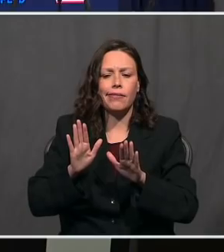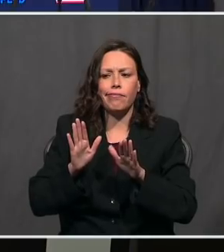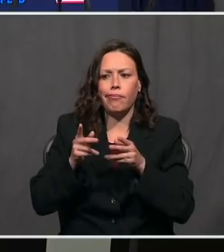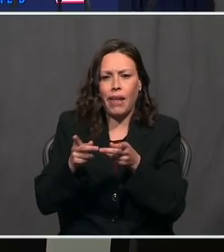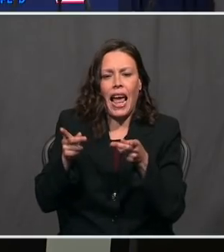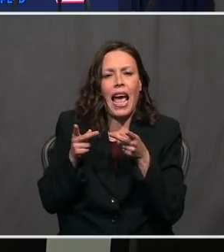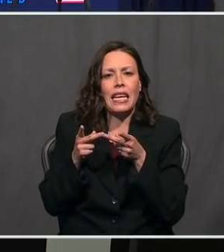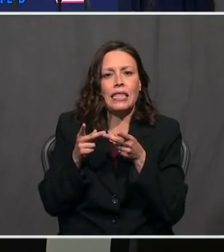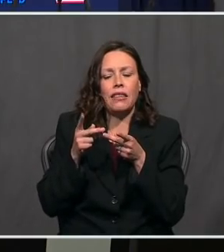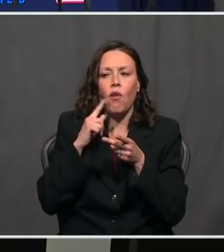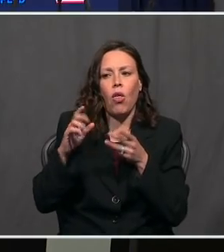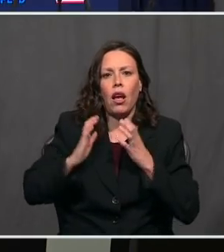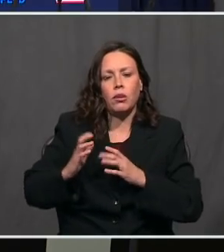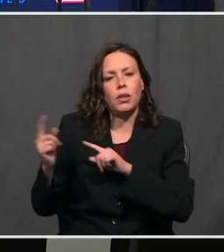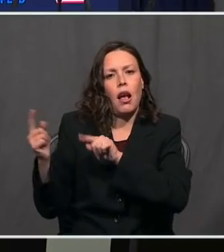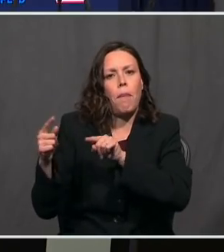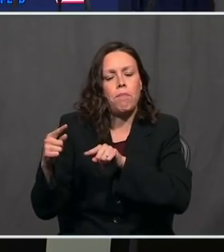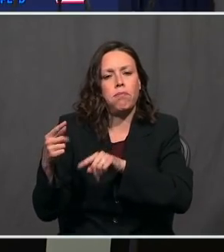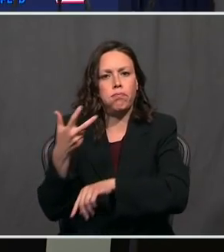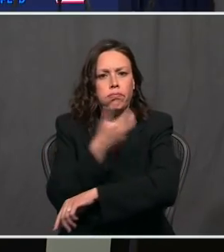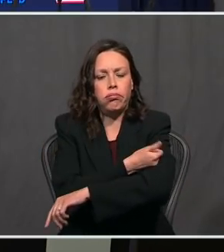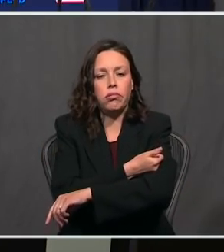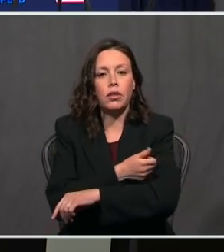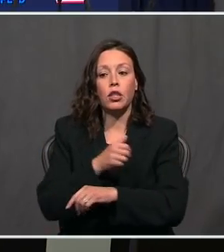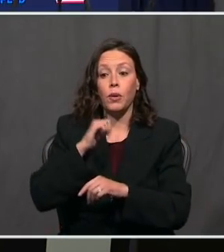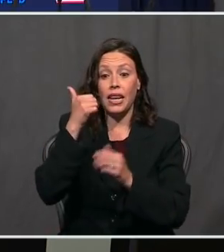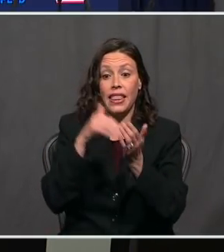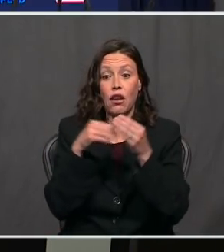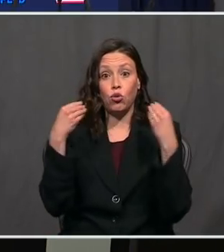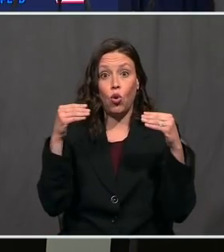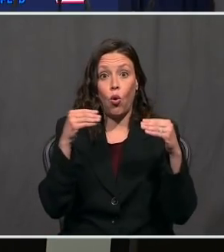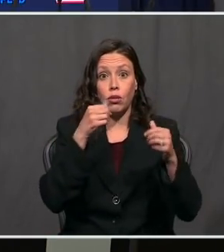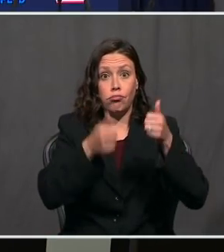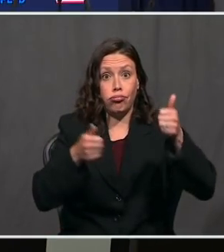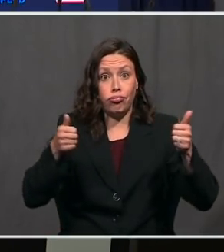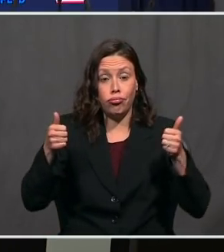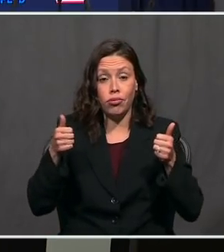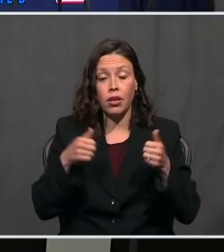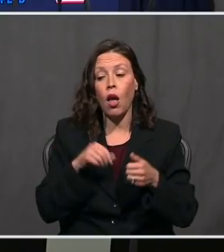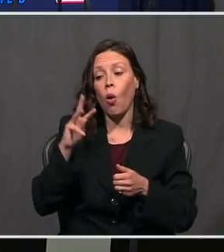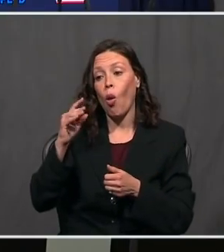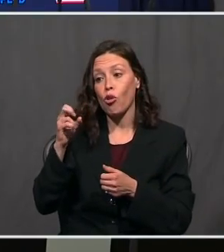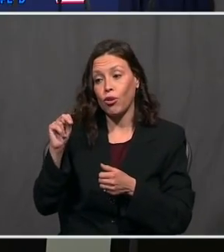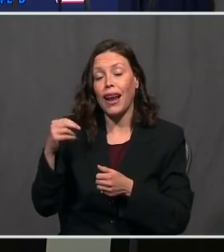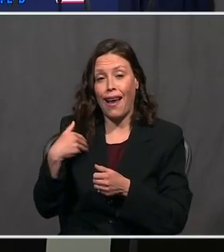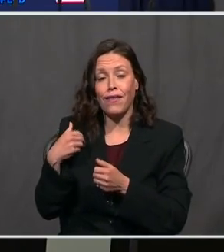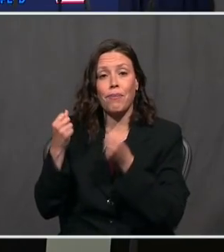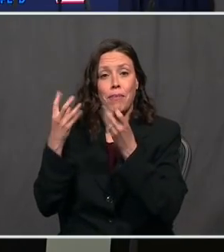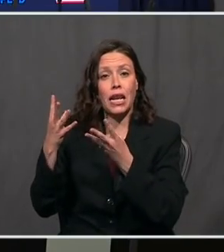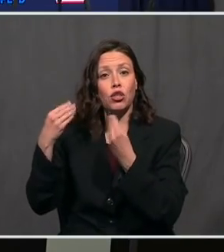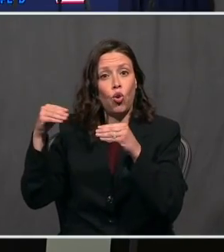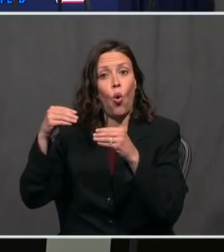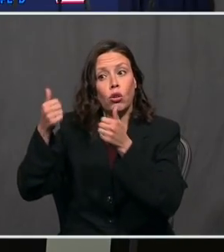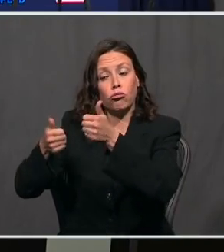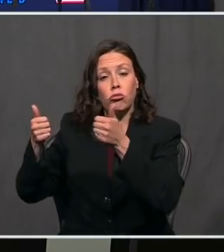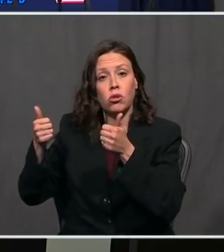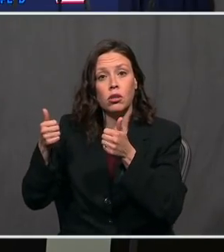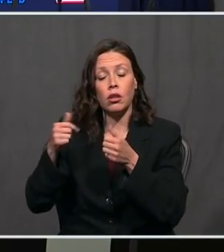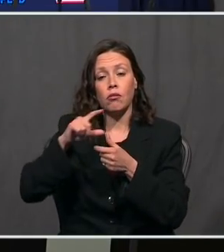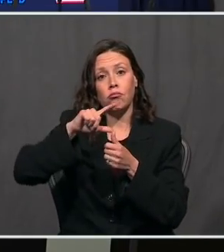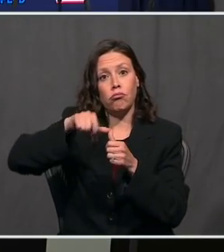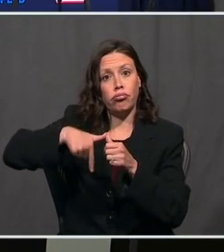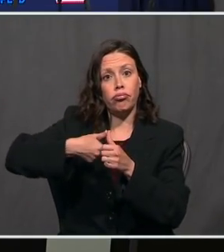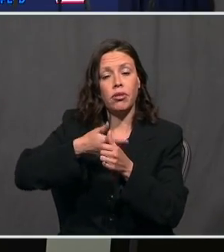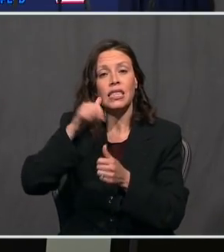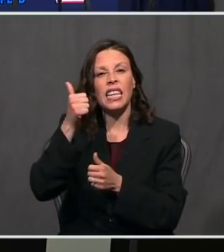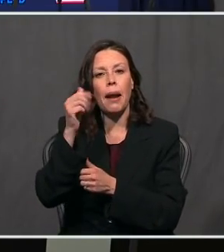a great place for consumers to get the vaccine. So in our 10,000 stores, and Walgreens has something similar, we're within 10 miles of